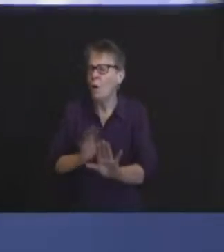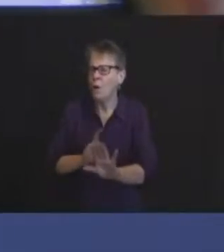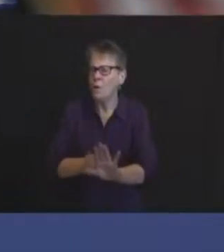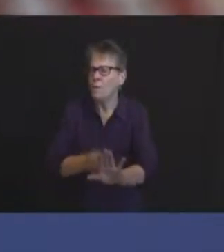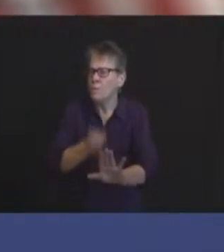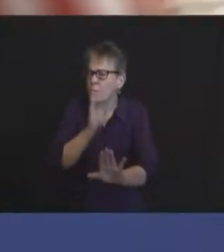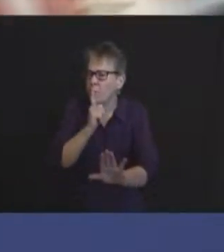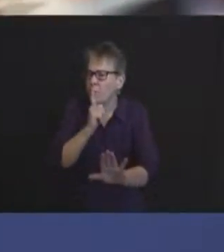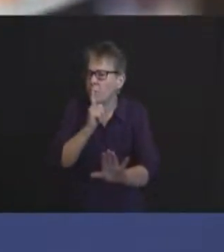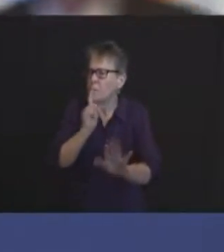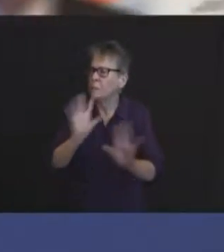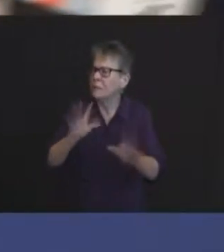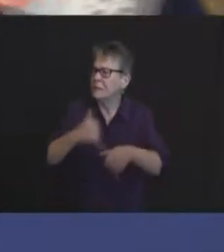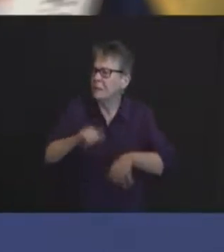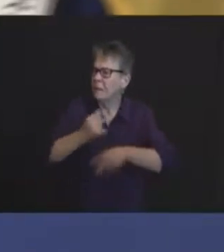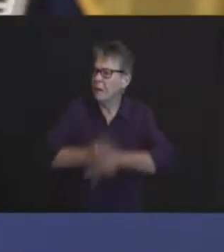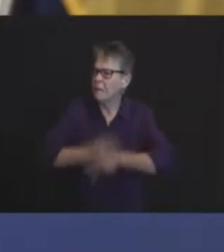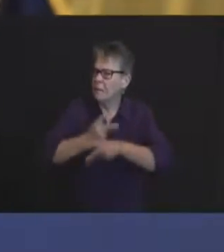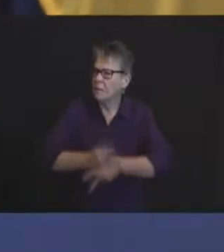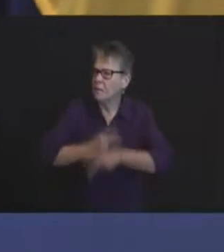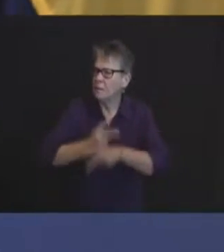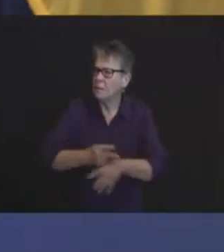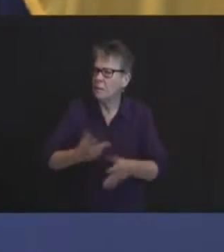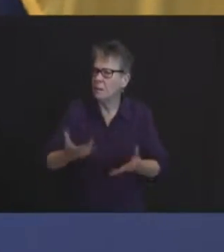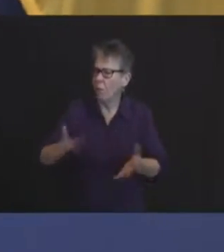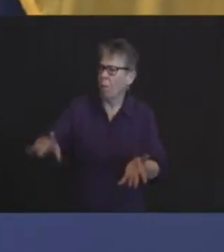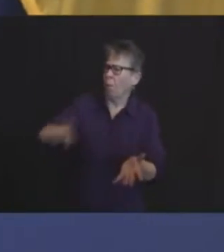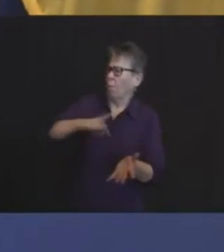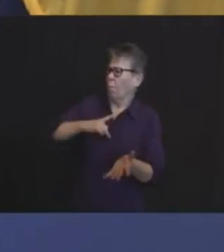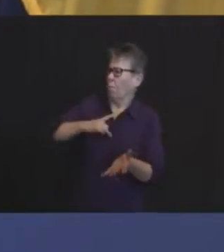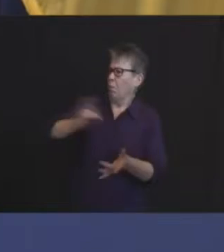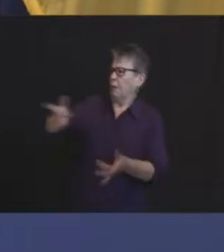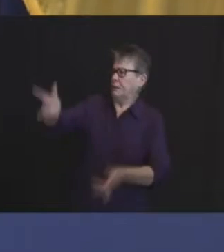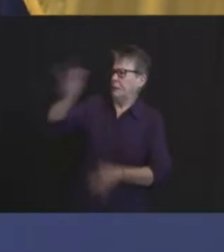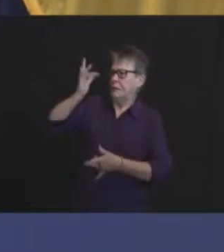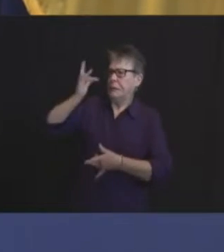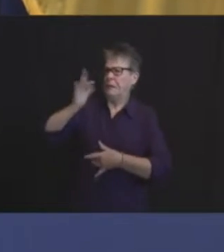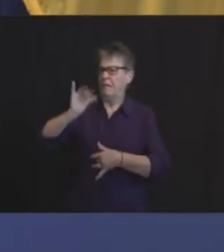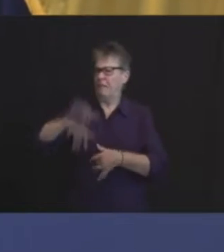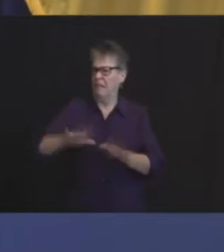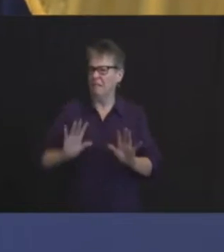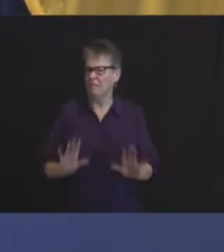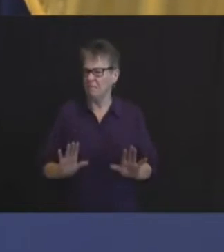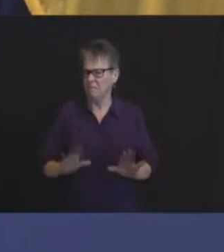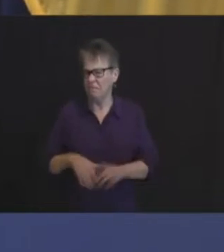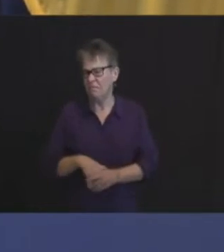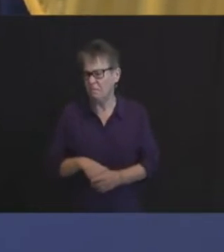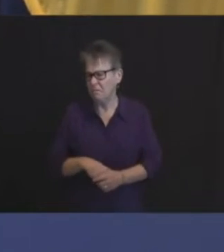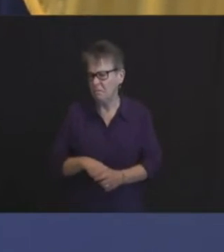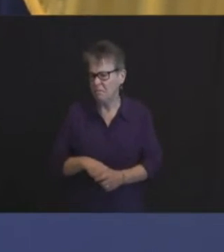but doubling down with intensity. You're good on the camera, sir? Okay, sir. How are you?